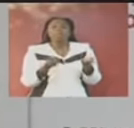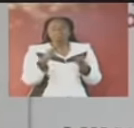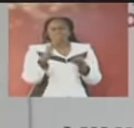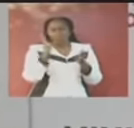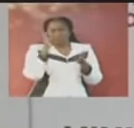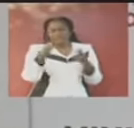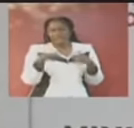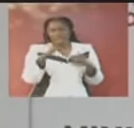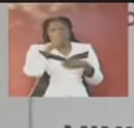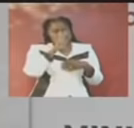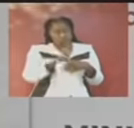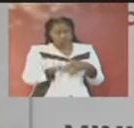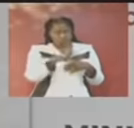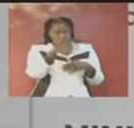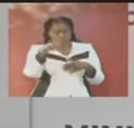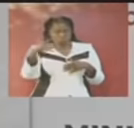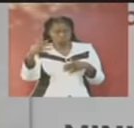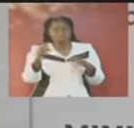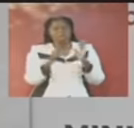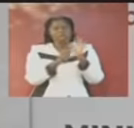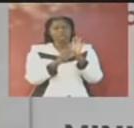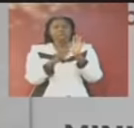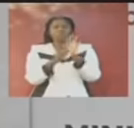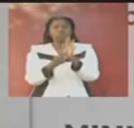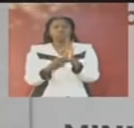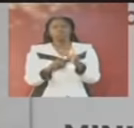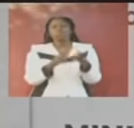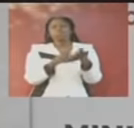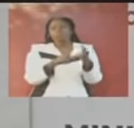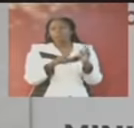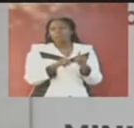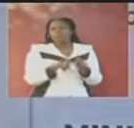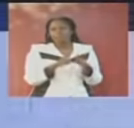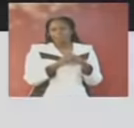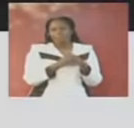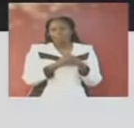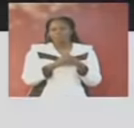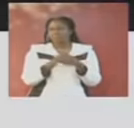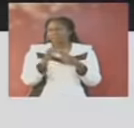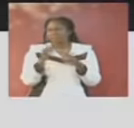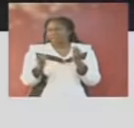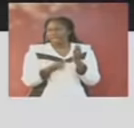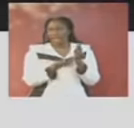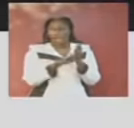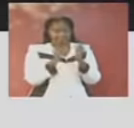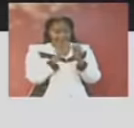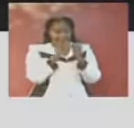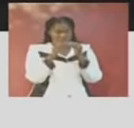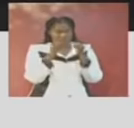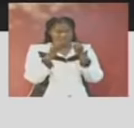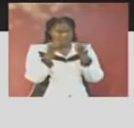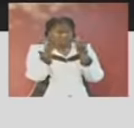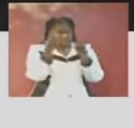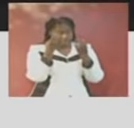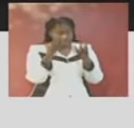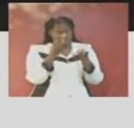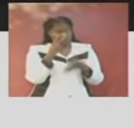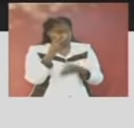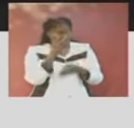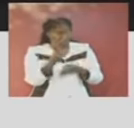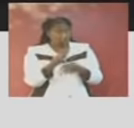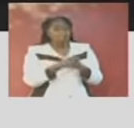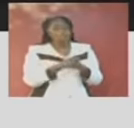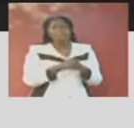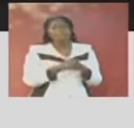the time trends, the demographics, and we'll go into additional detail on the geographic information.